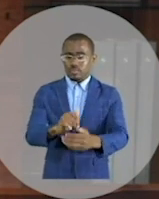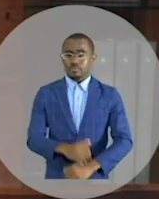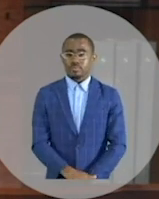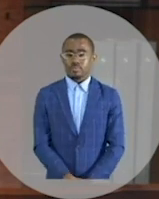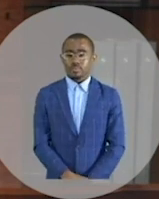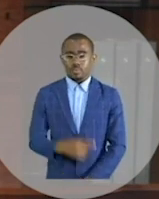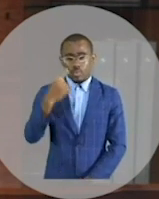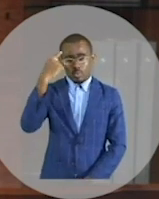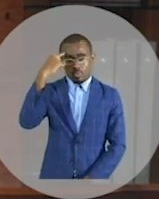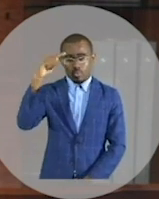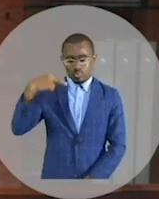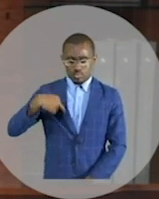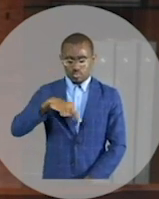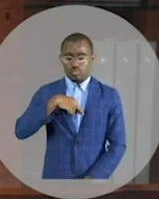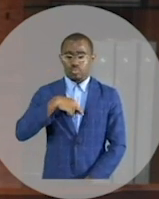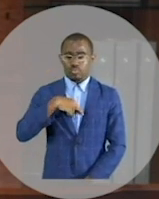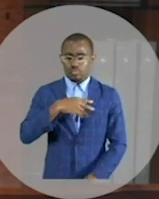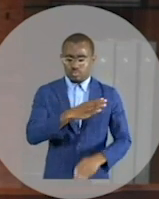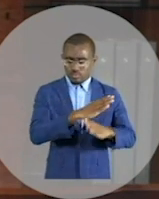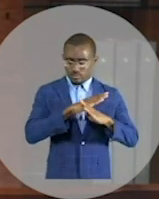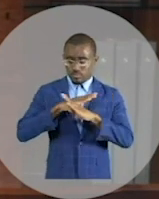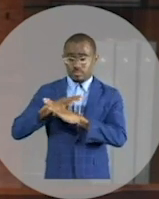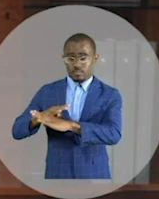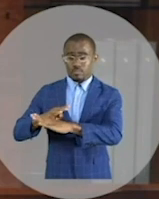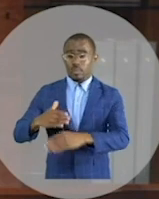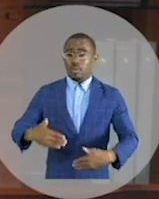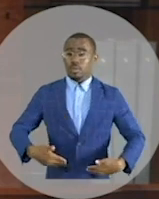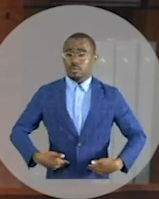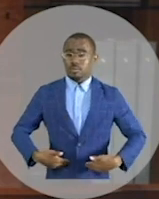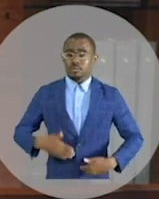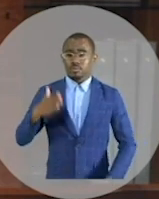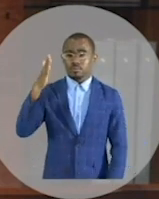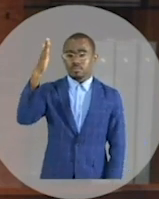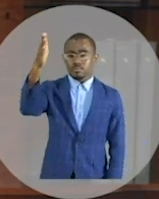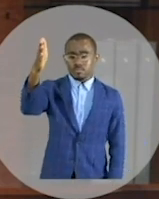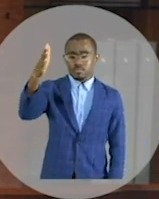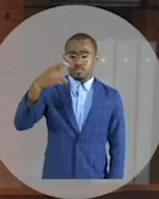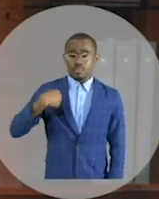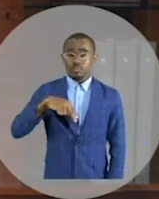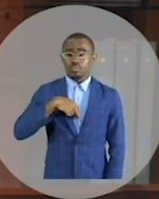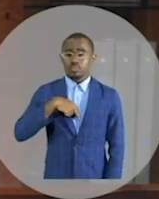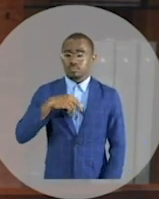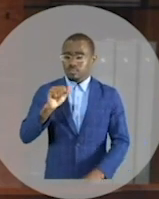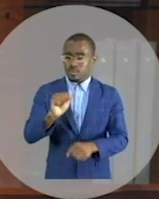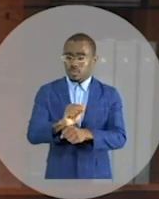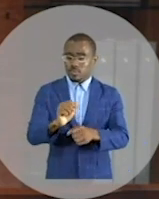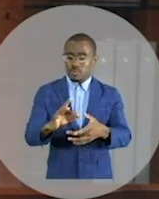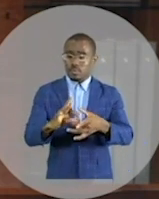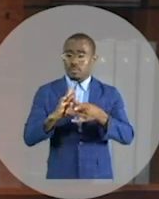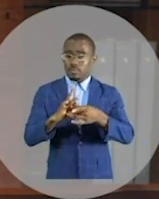same for all, and no one can escape from it. In the same vein, he promised to strengthen the control of government